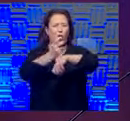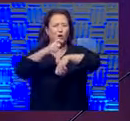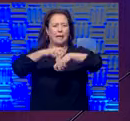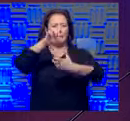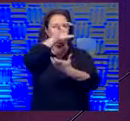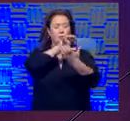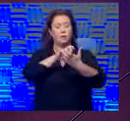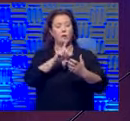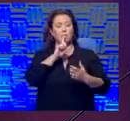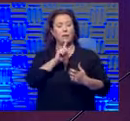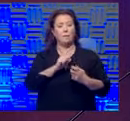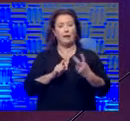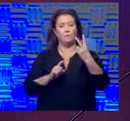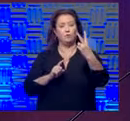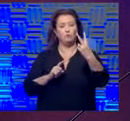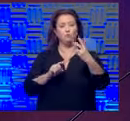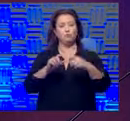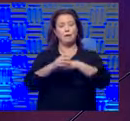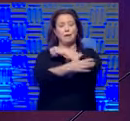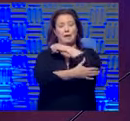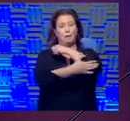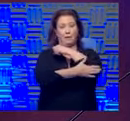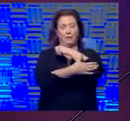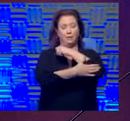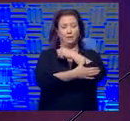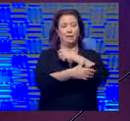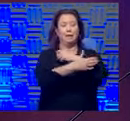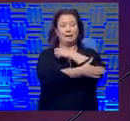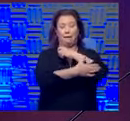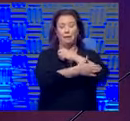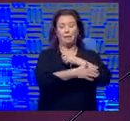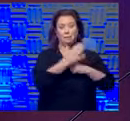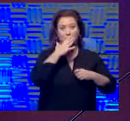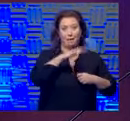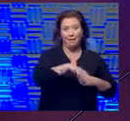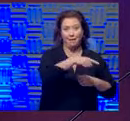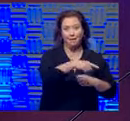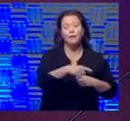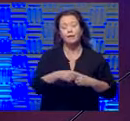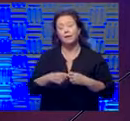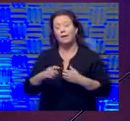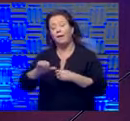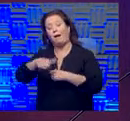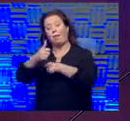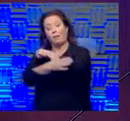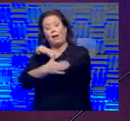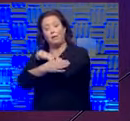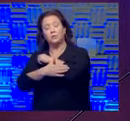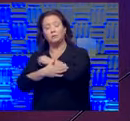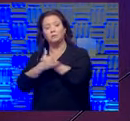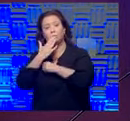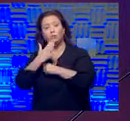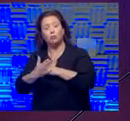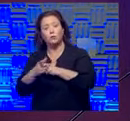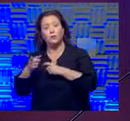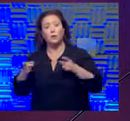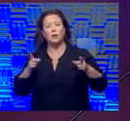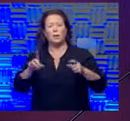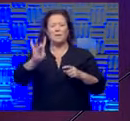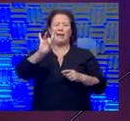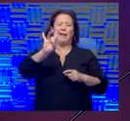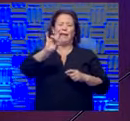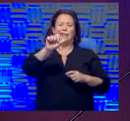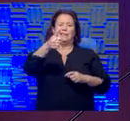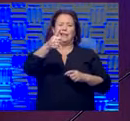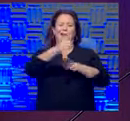of counties in the state of Kansas. We have counties that things are bad and counties that things are pretty good. And we only have about 8 or 10 counties that are